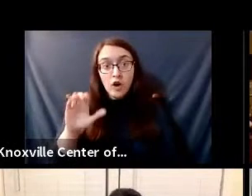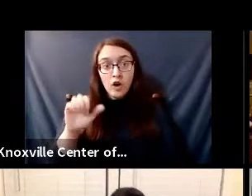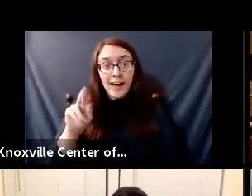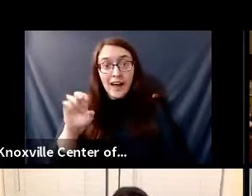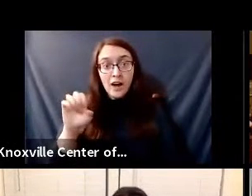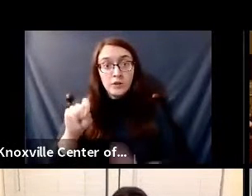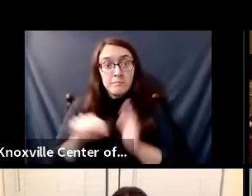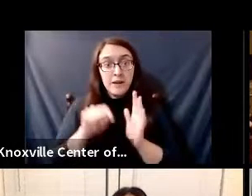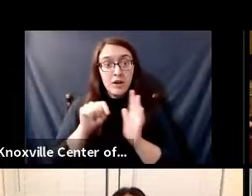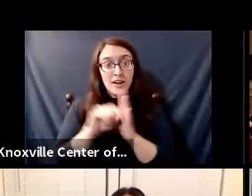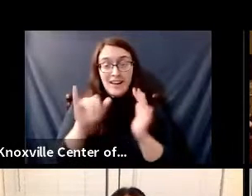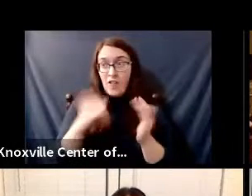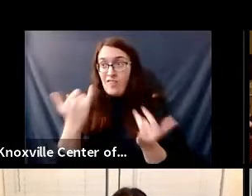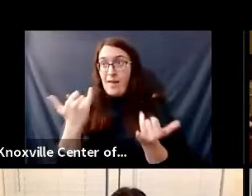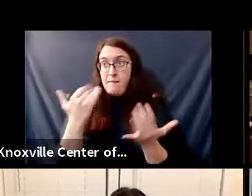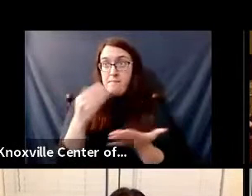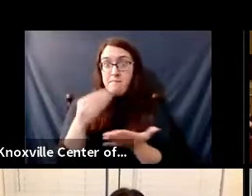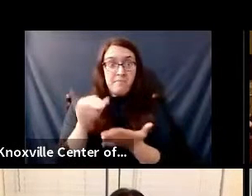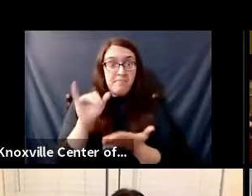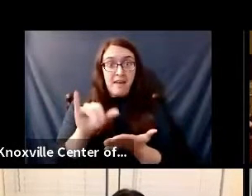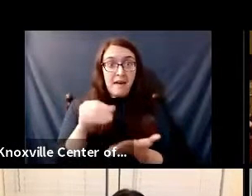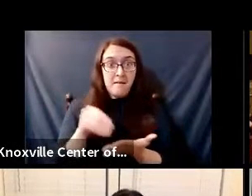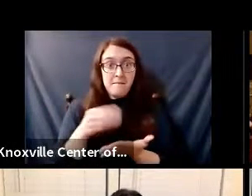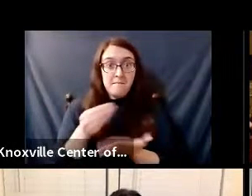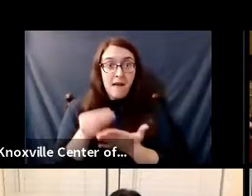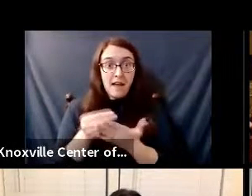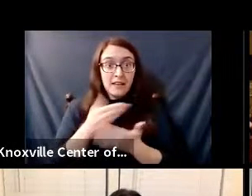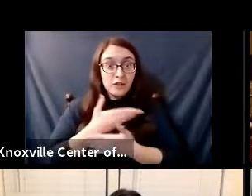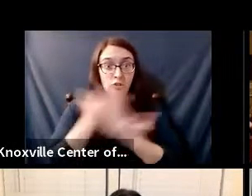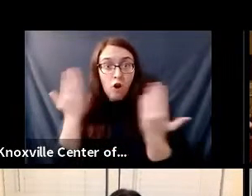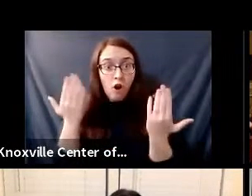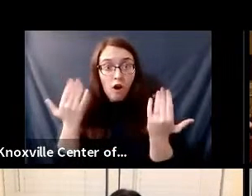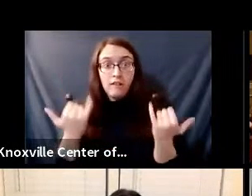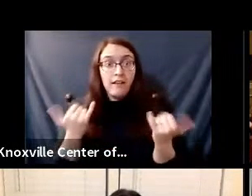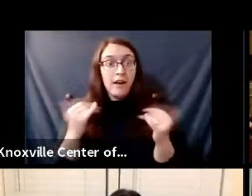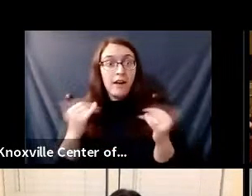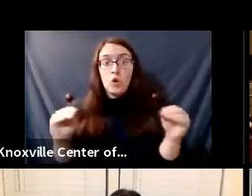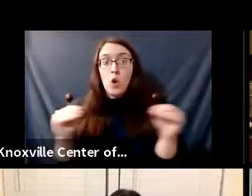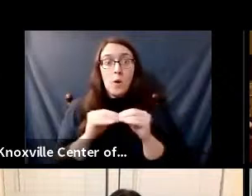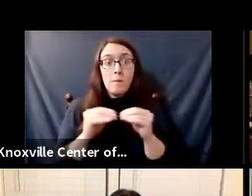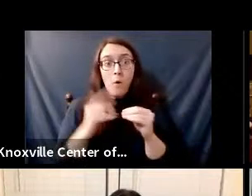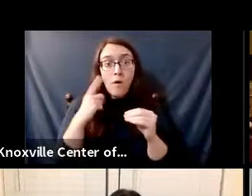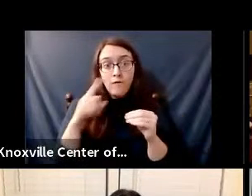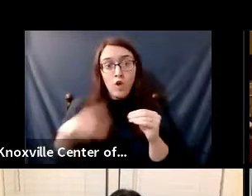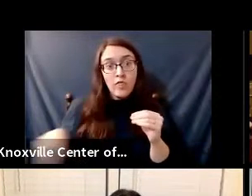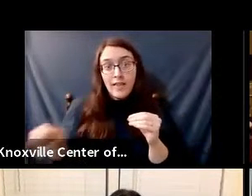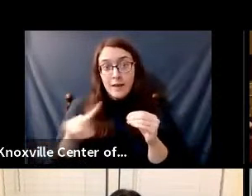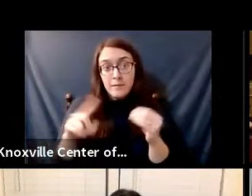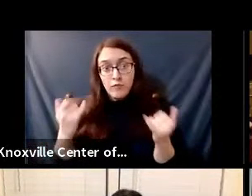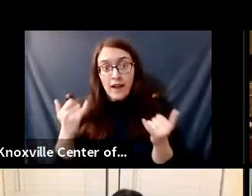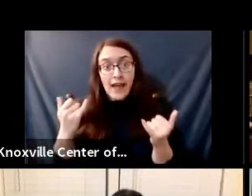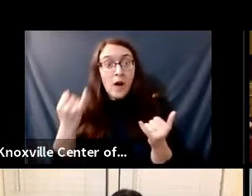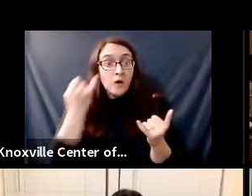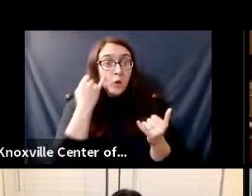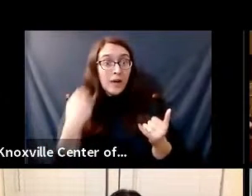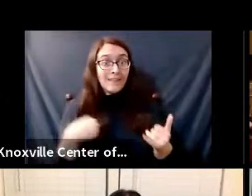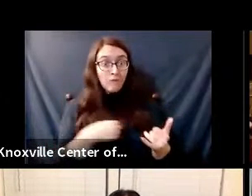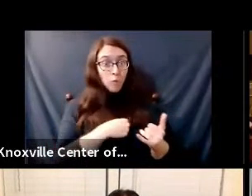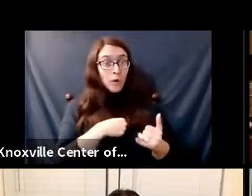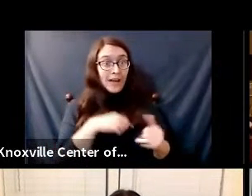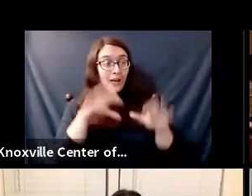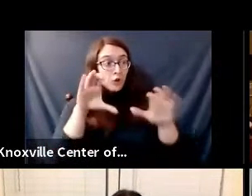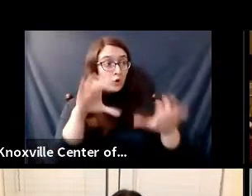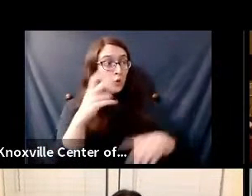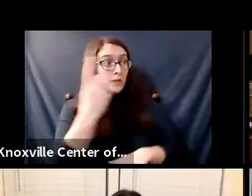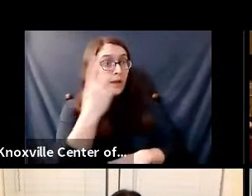biggest concern. I agree with him. There is nothing more for them as a safety net right now. So if we do that, something to them, as it